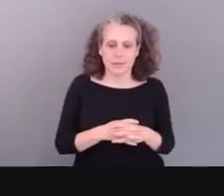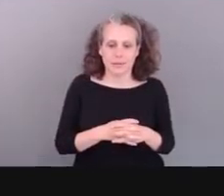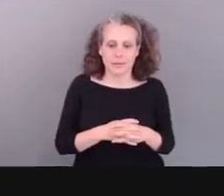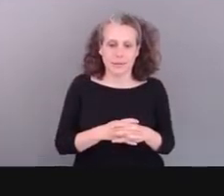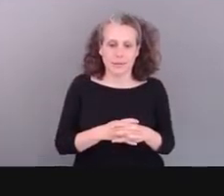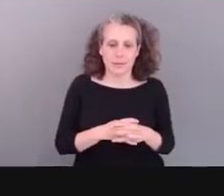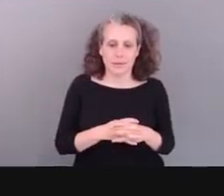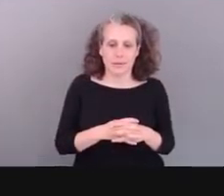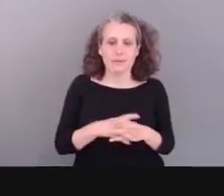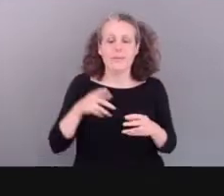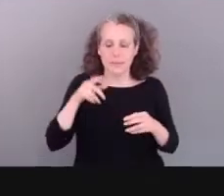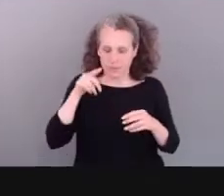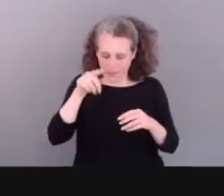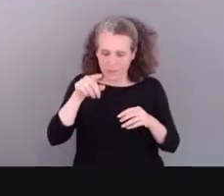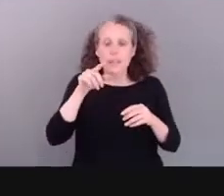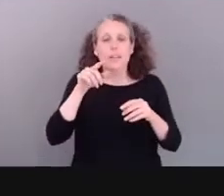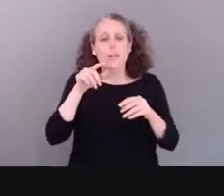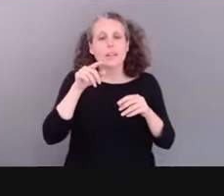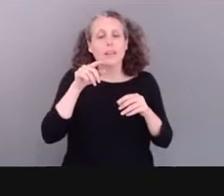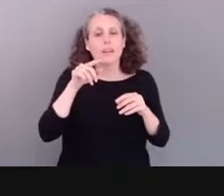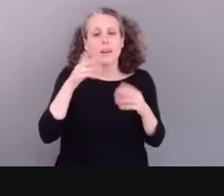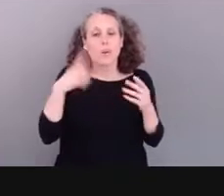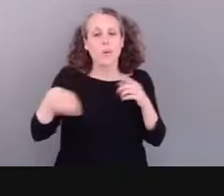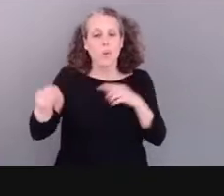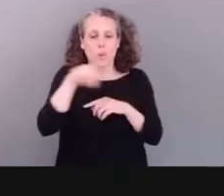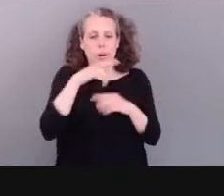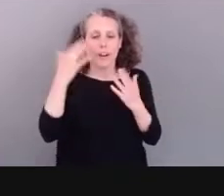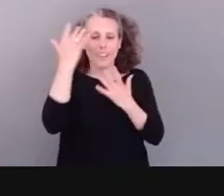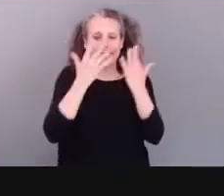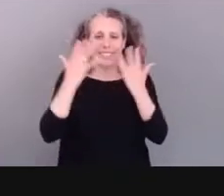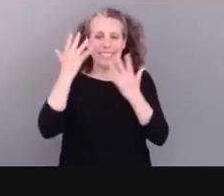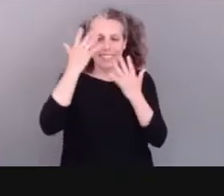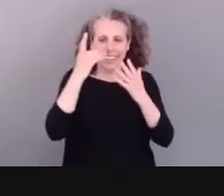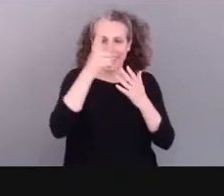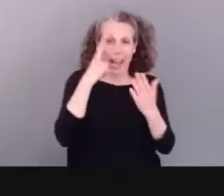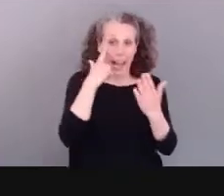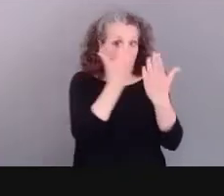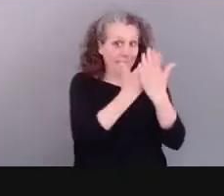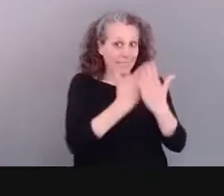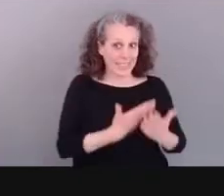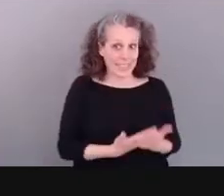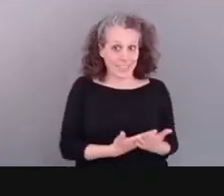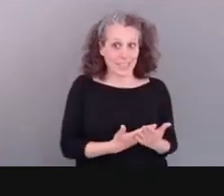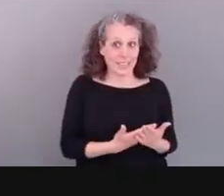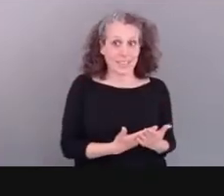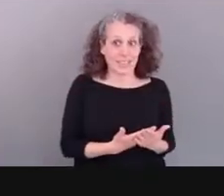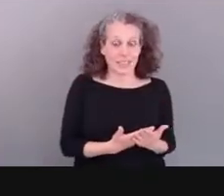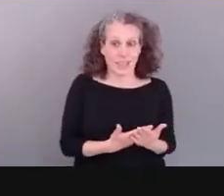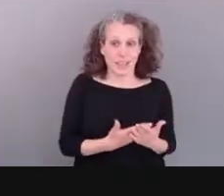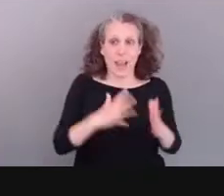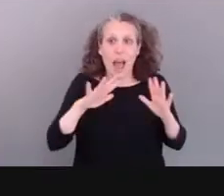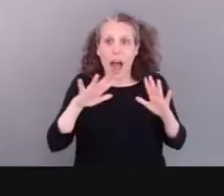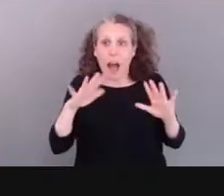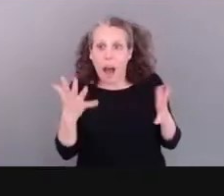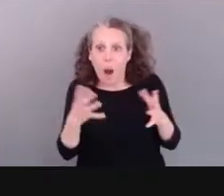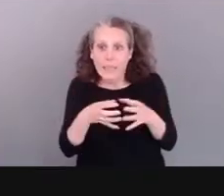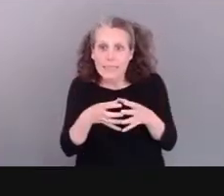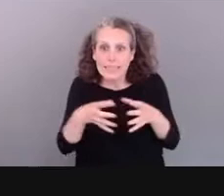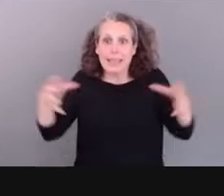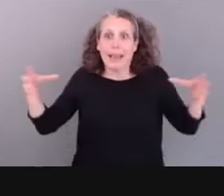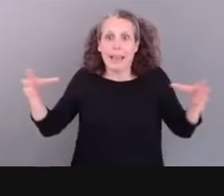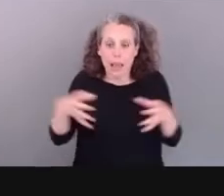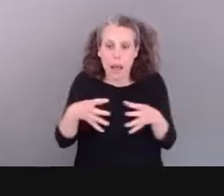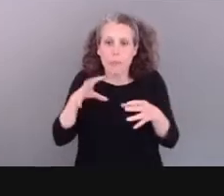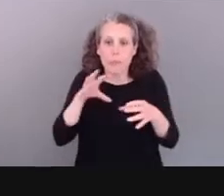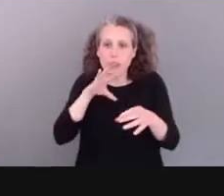the Anticipation Hub, which is looking at evidence and ways to scale up anticipatory